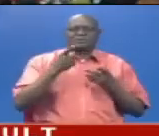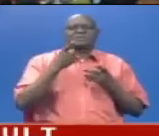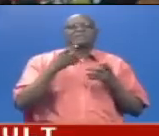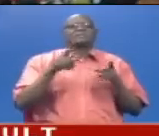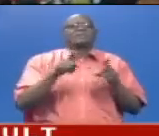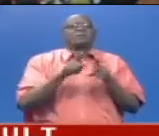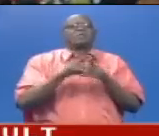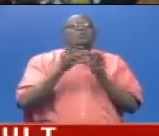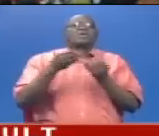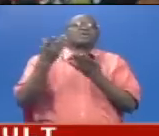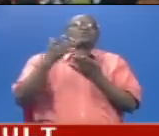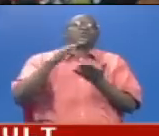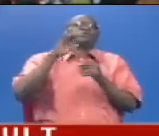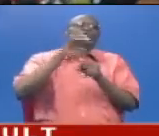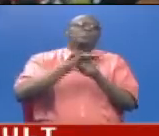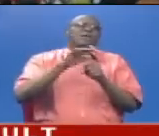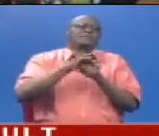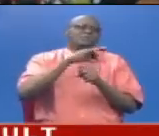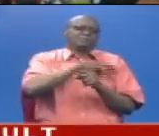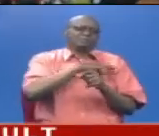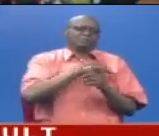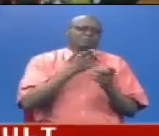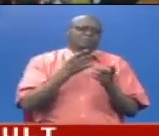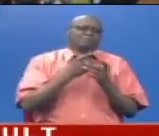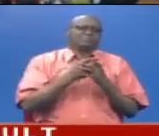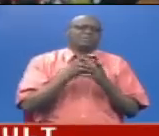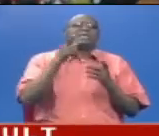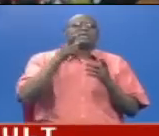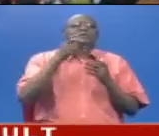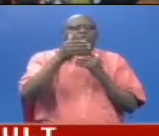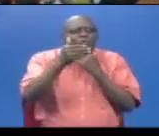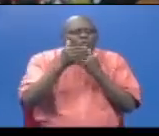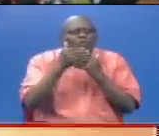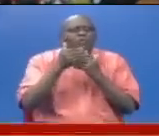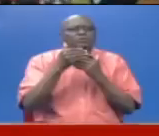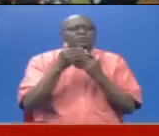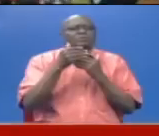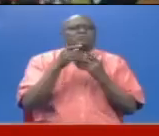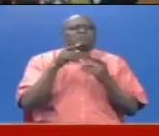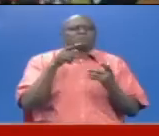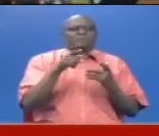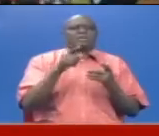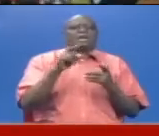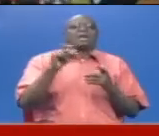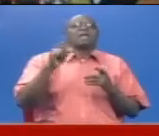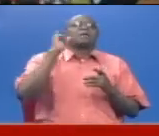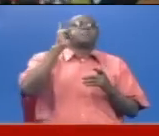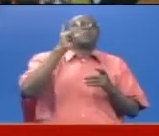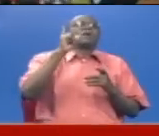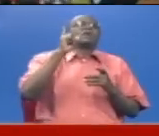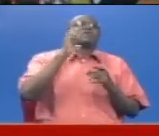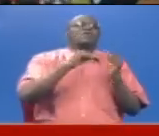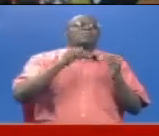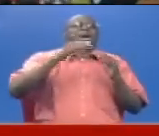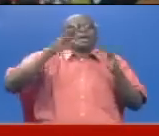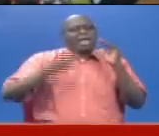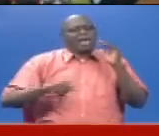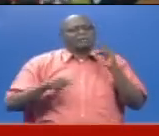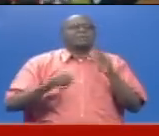much. Sometimes the word conceding should be used when you are so close to it. He's actually number one from the other end, which is not